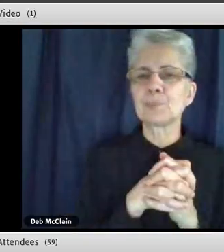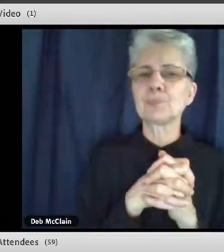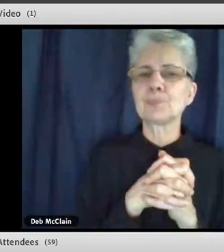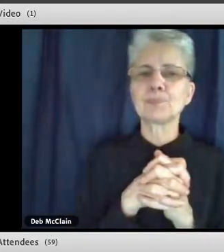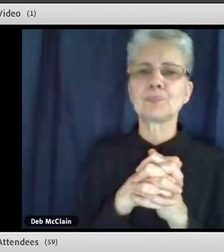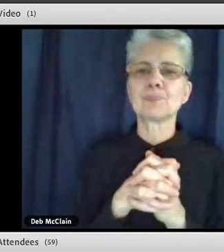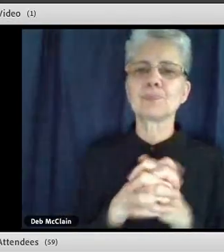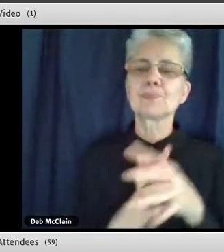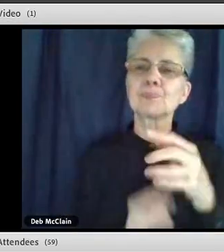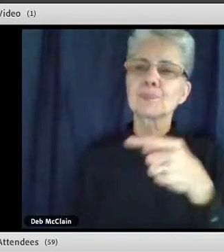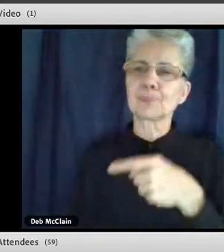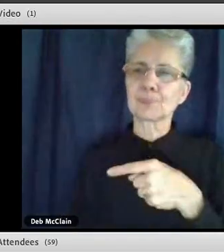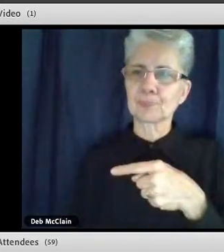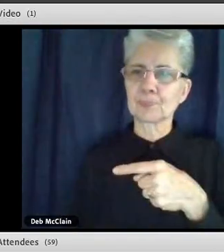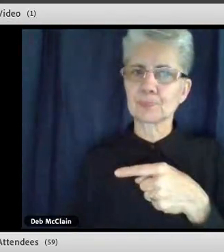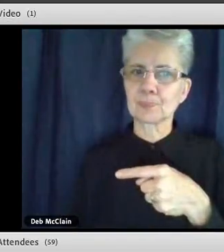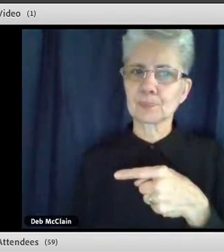Now,